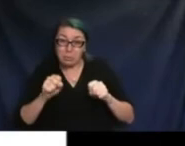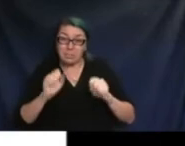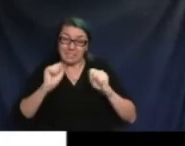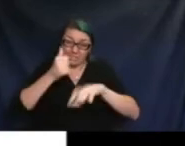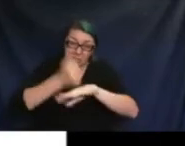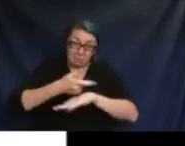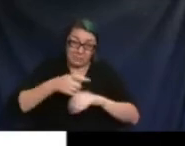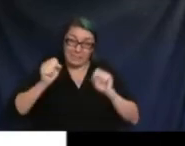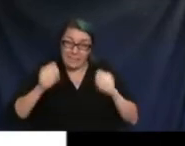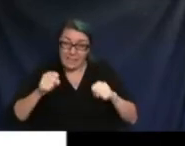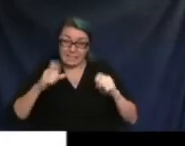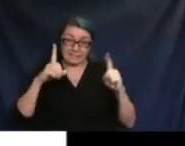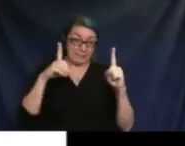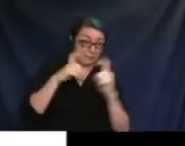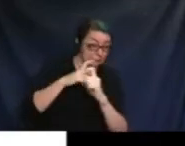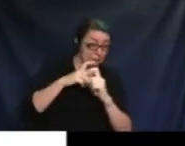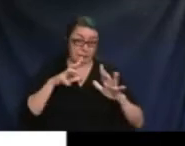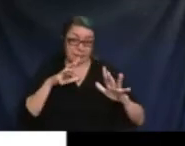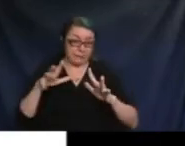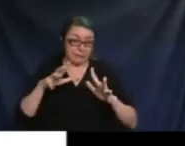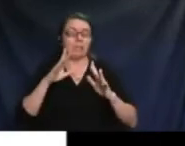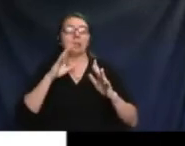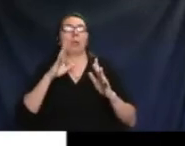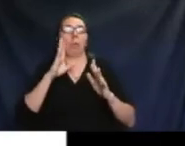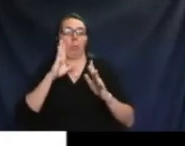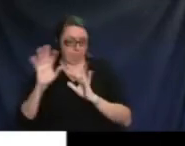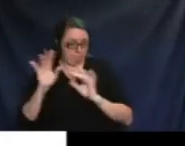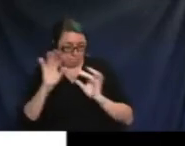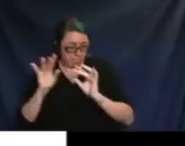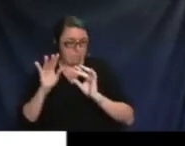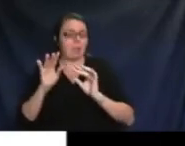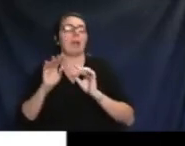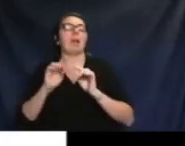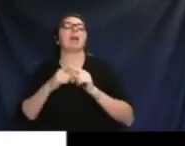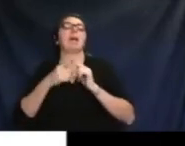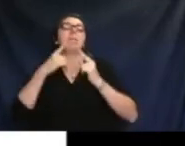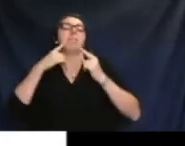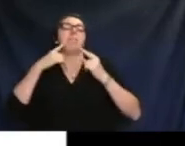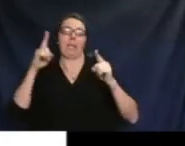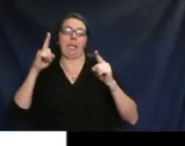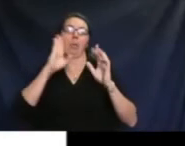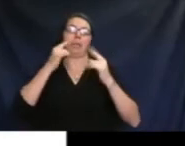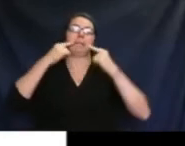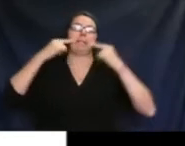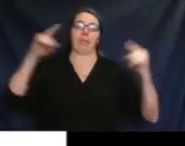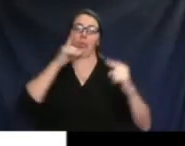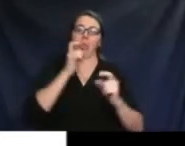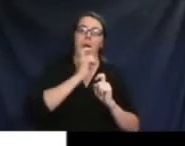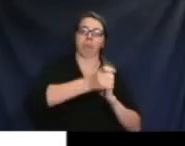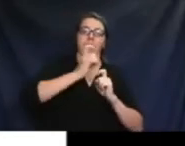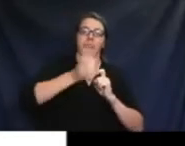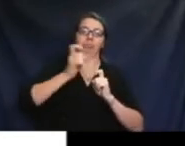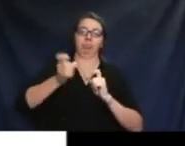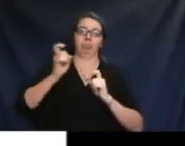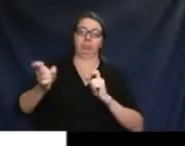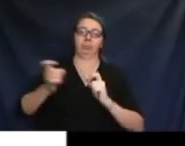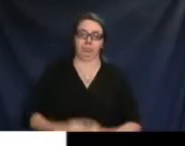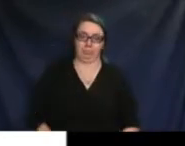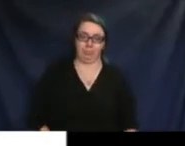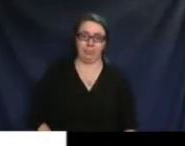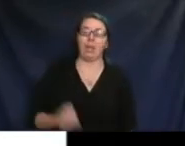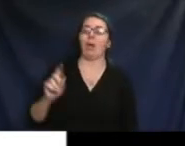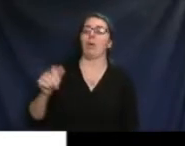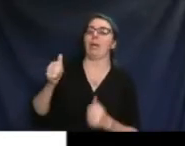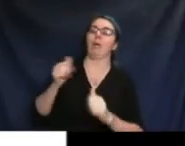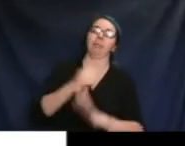those that will get the grants. Great. Sorry, I keep forgetting to say, this is Mohammed speaking. I